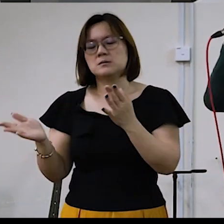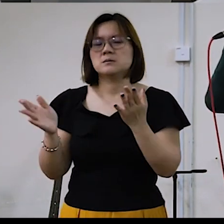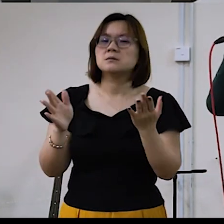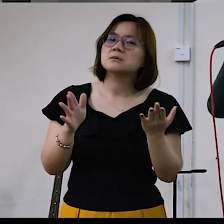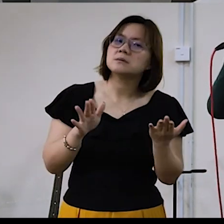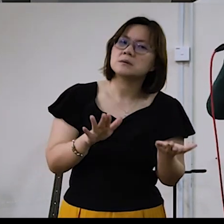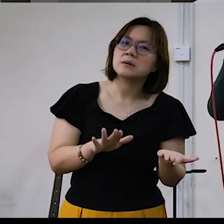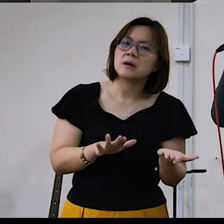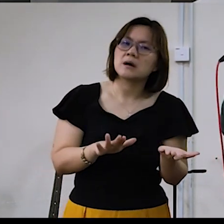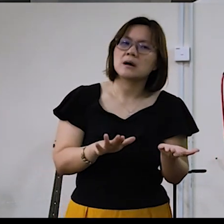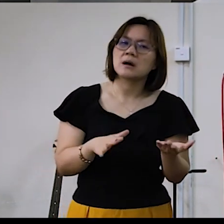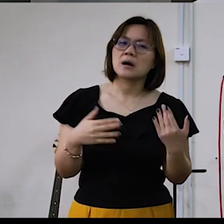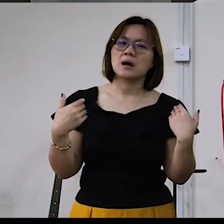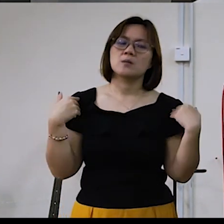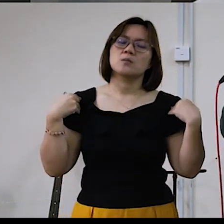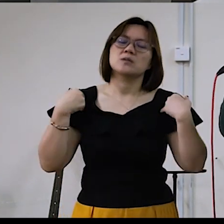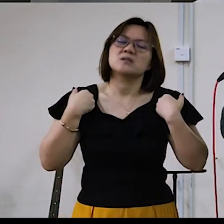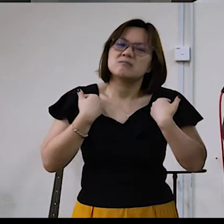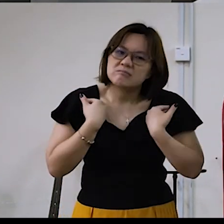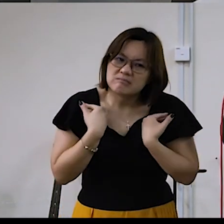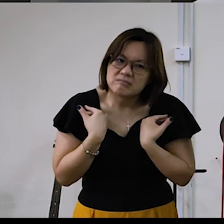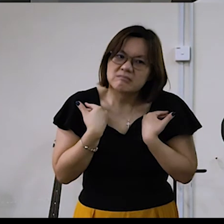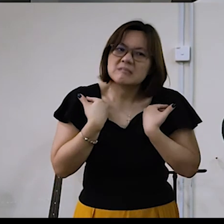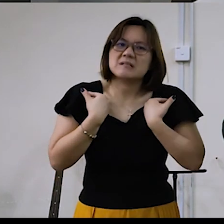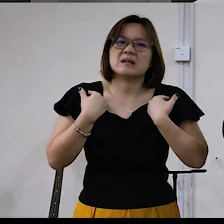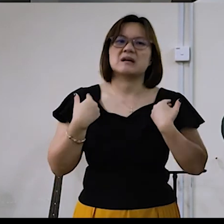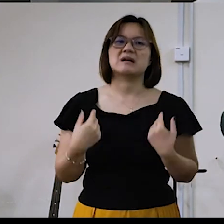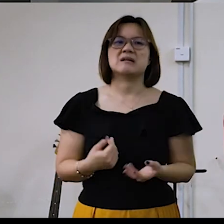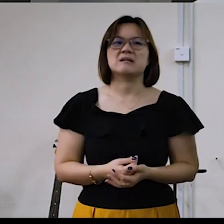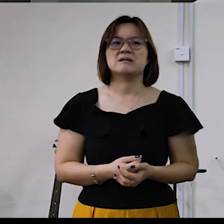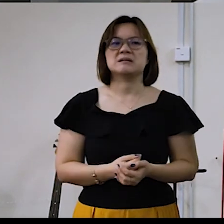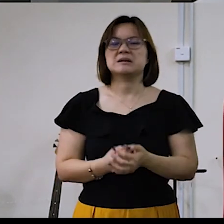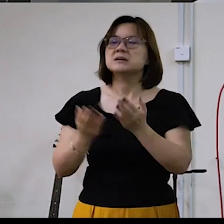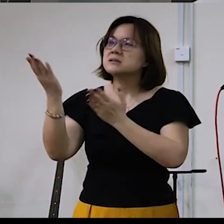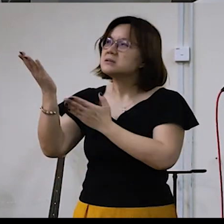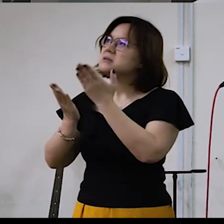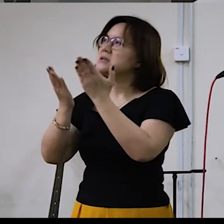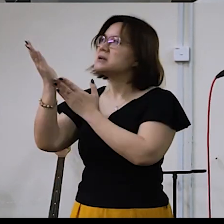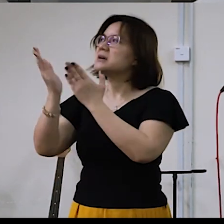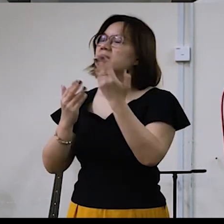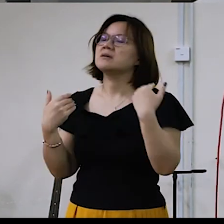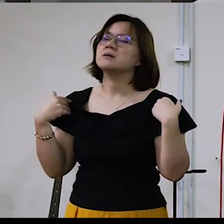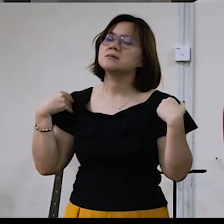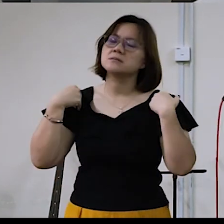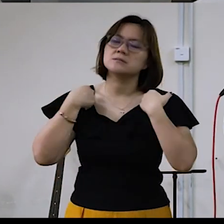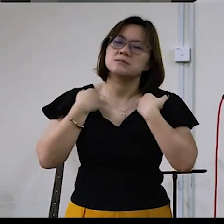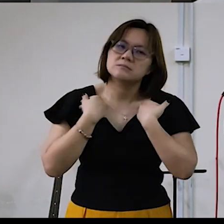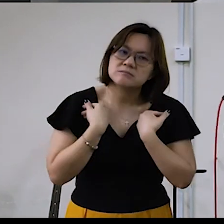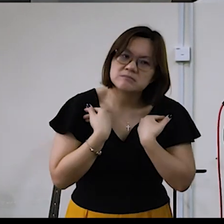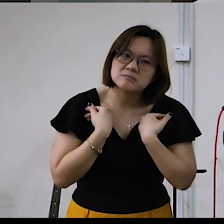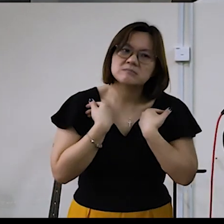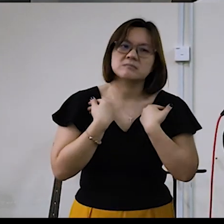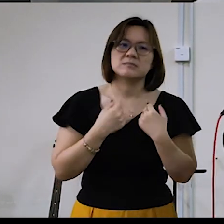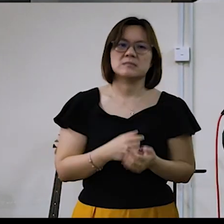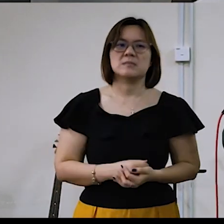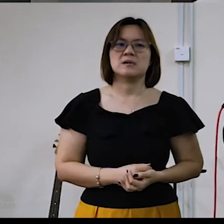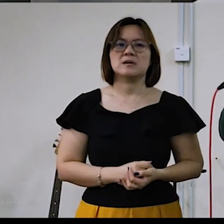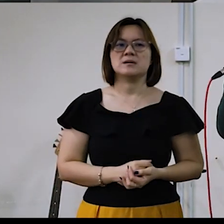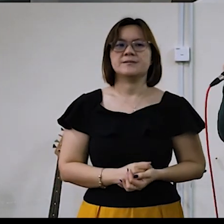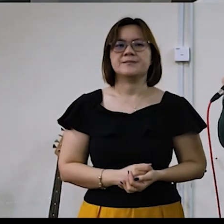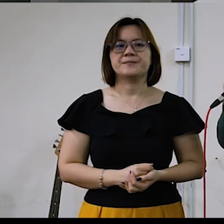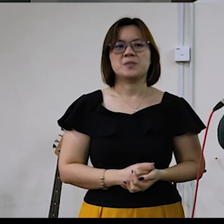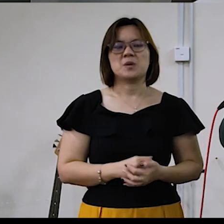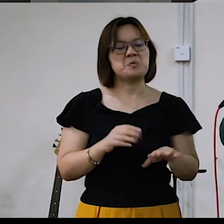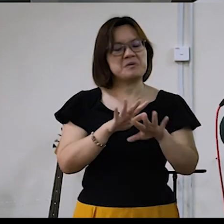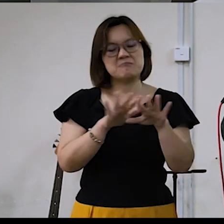You will dry up. You don't have the Holy Spirit. You cannot serve in ministry. You don't have the Holy Spirit. You are serving in ministry with your own flesh. You